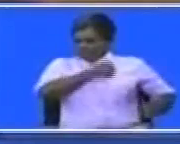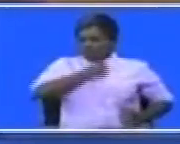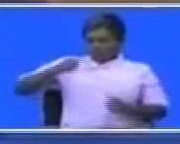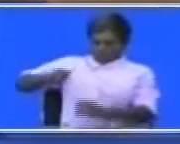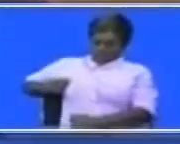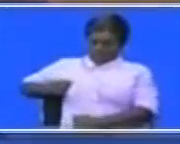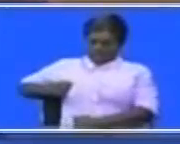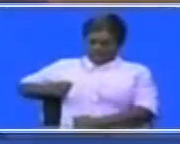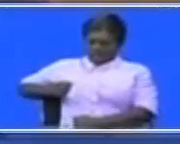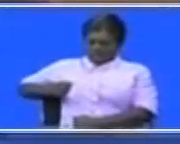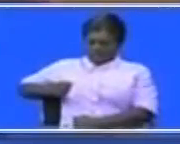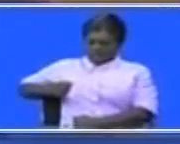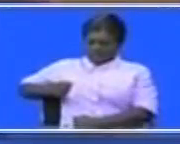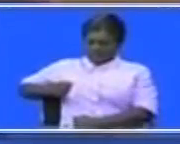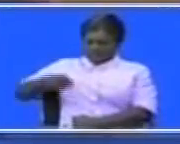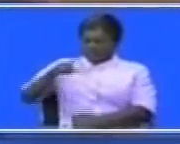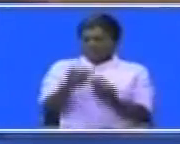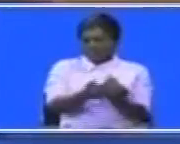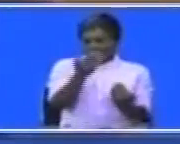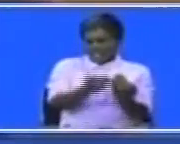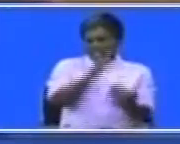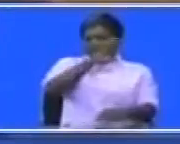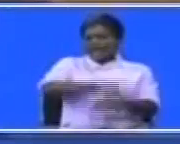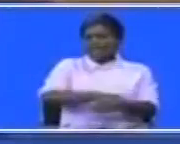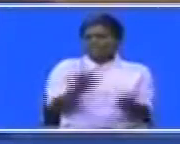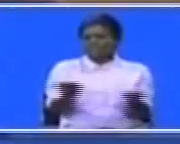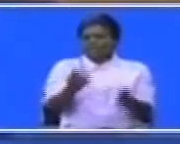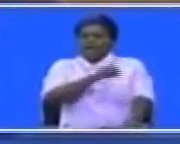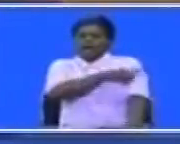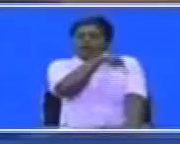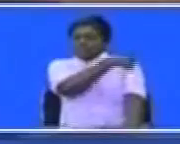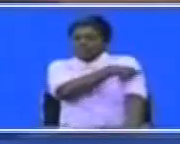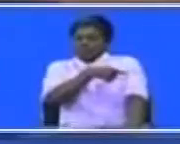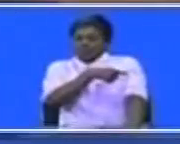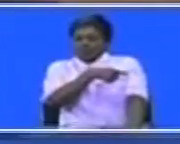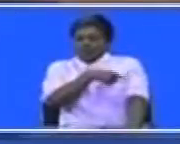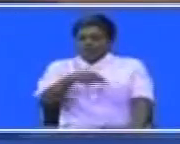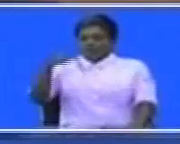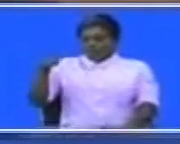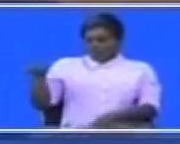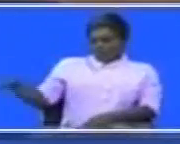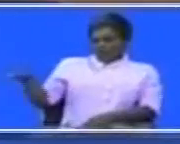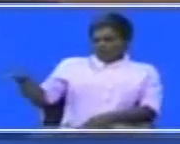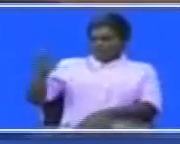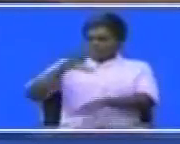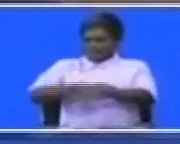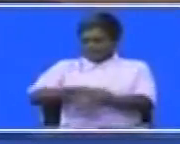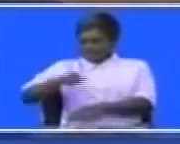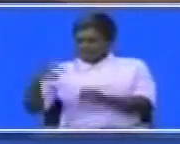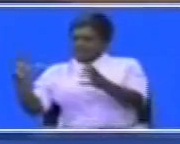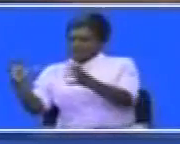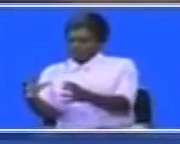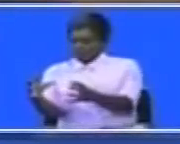who are being attended to at our hospital. This morning we received another